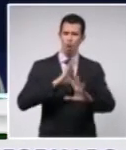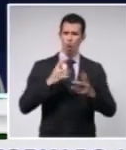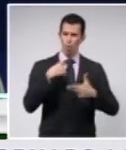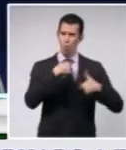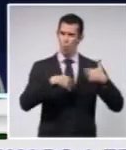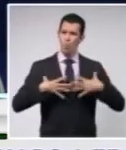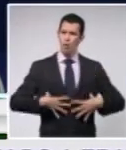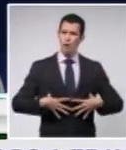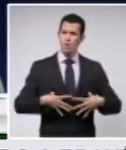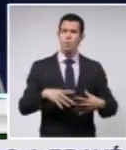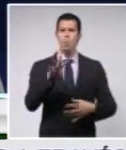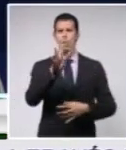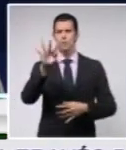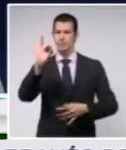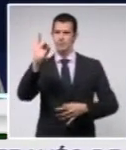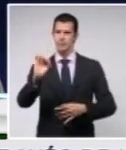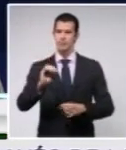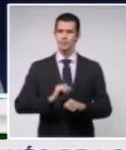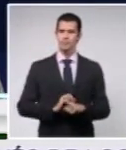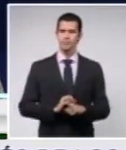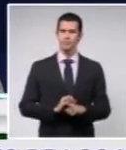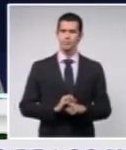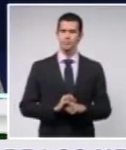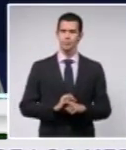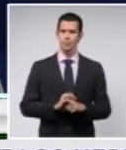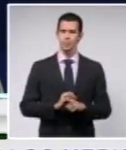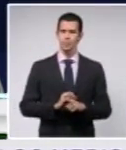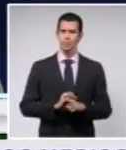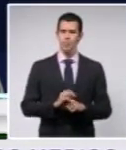368 in the Manuel Fajardo Hospital,